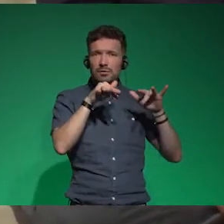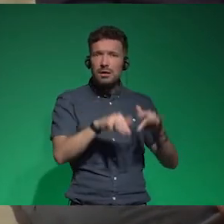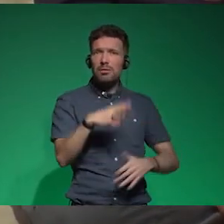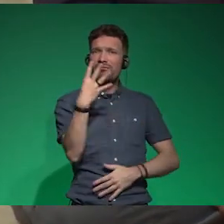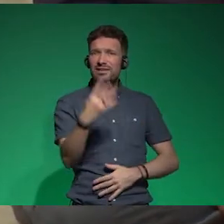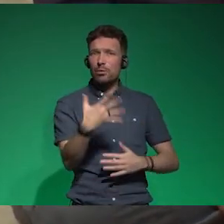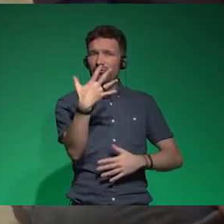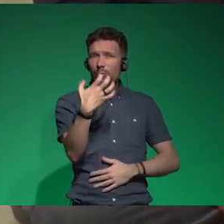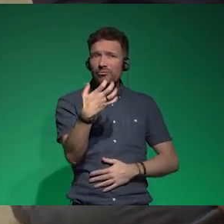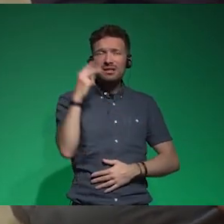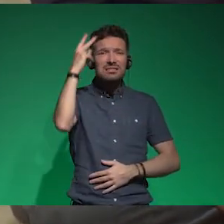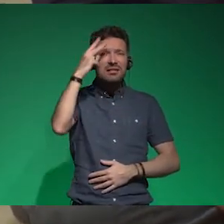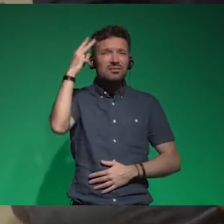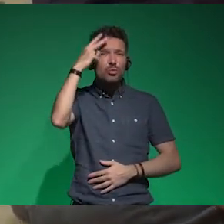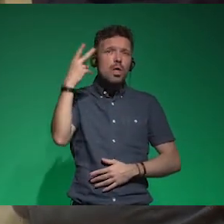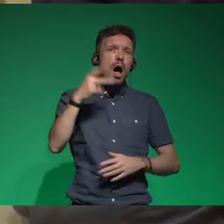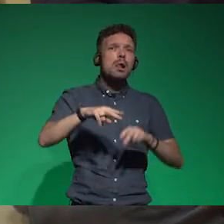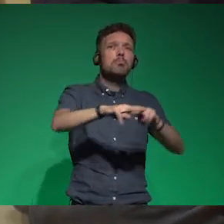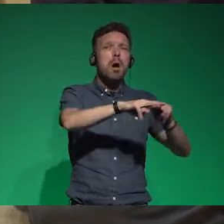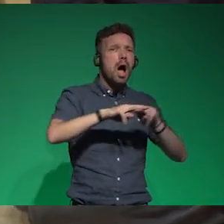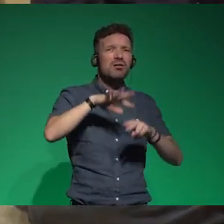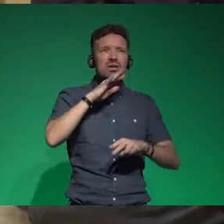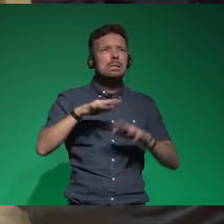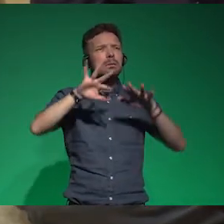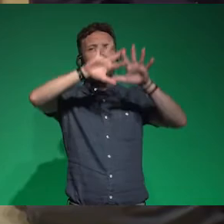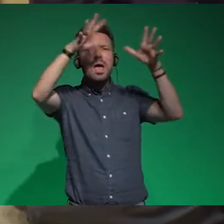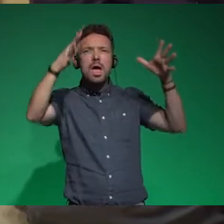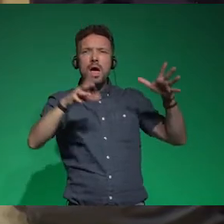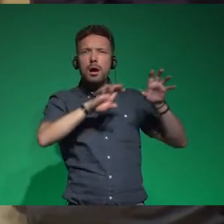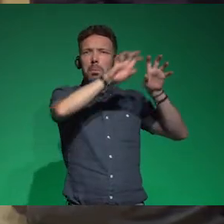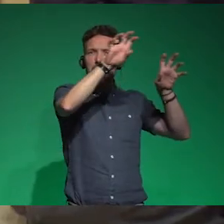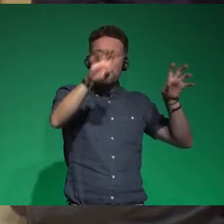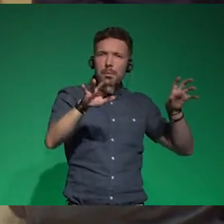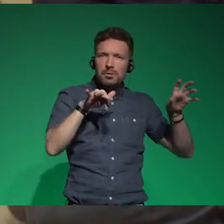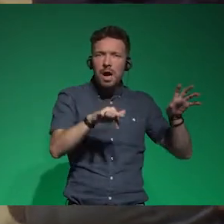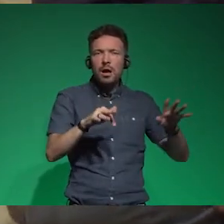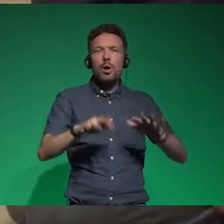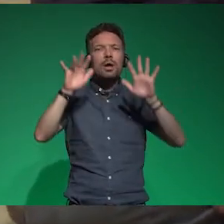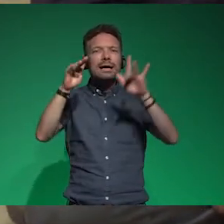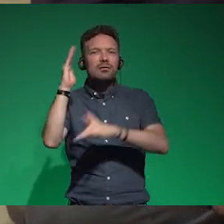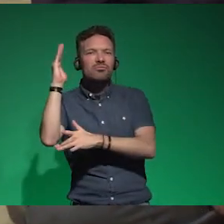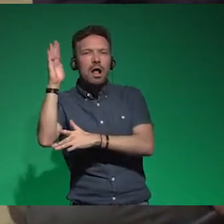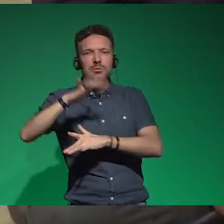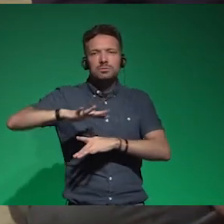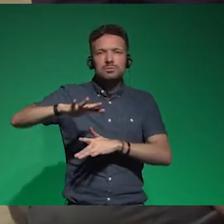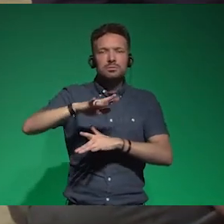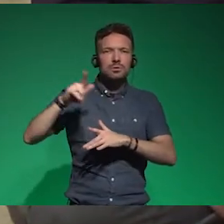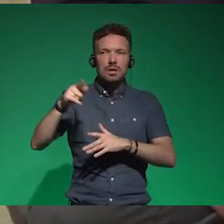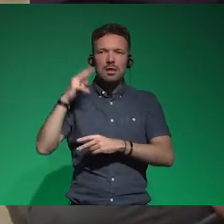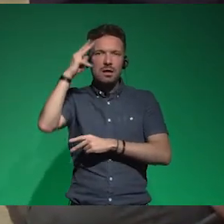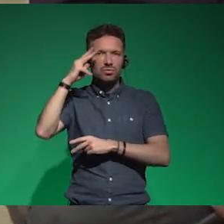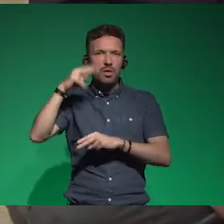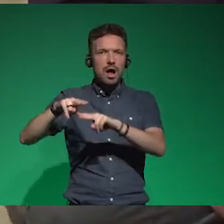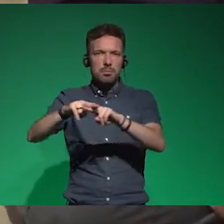or forest-based national parks, but around small amounts from these 54 are